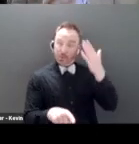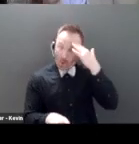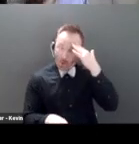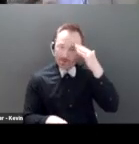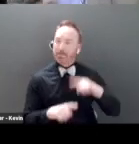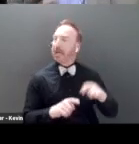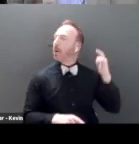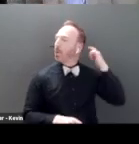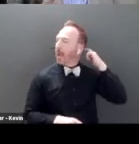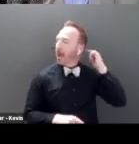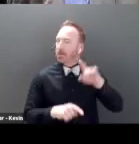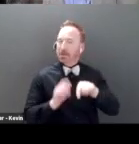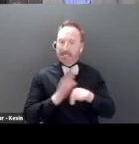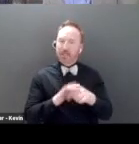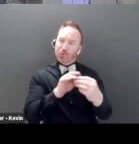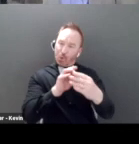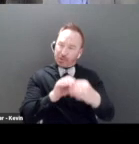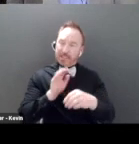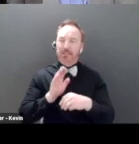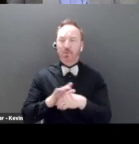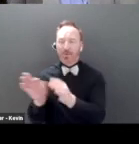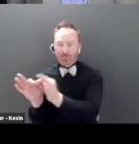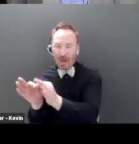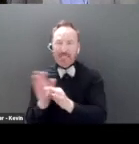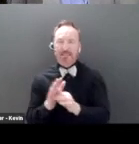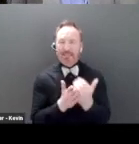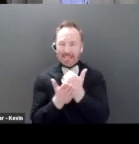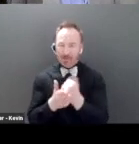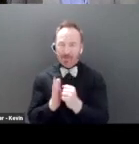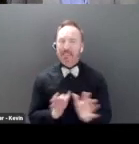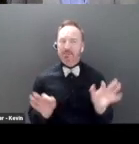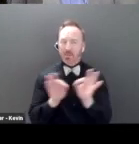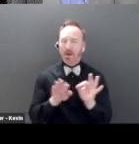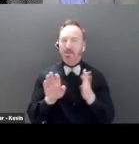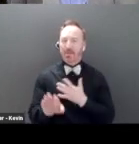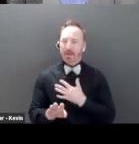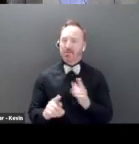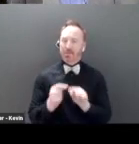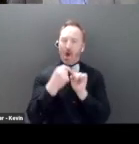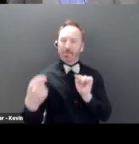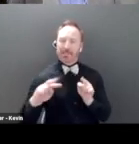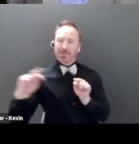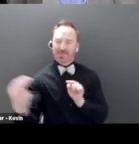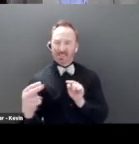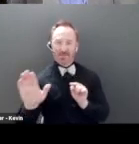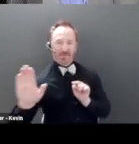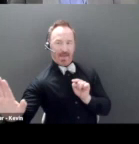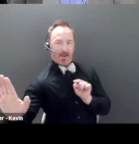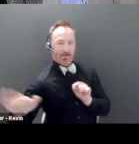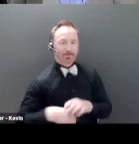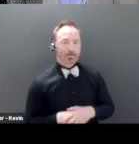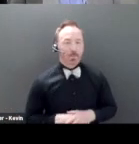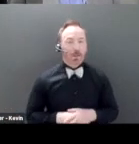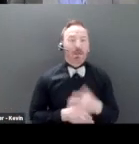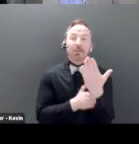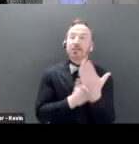and prices and those sorts of things, this is something on the mind of the other side. And there are also some regulations